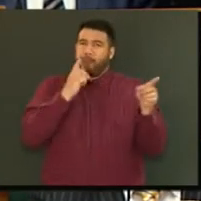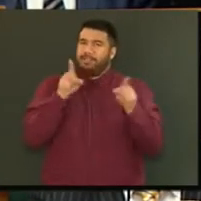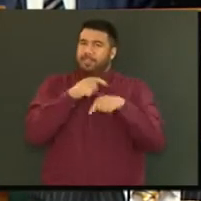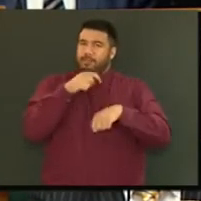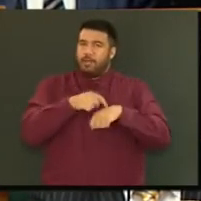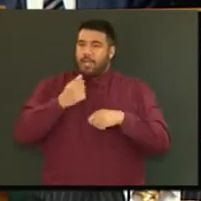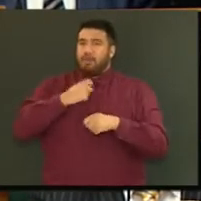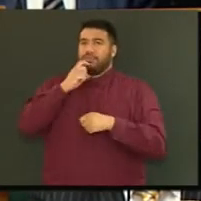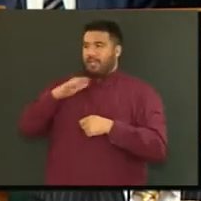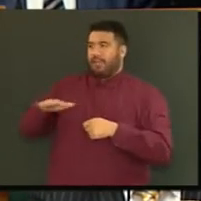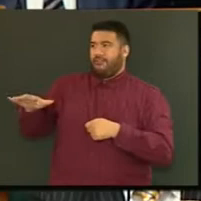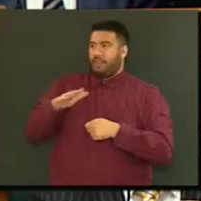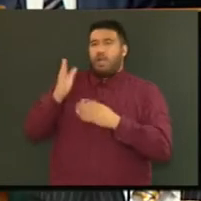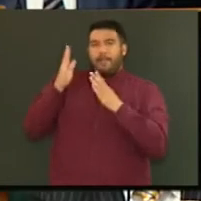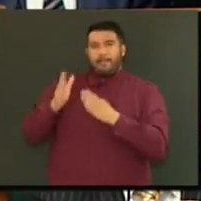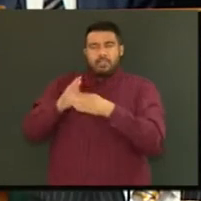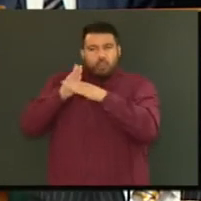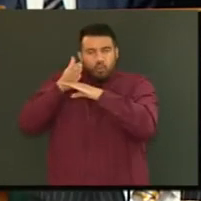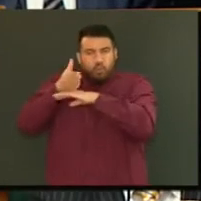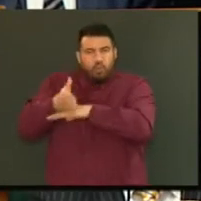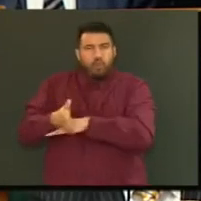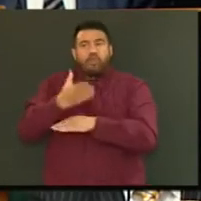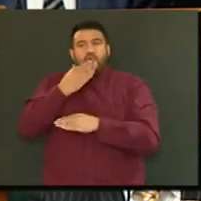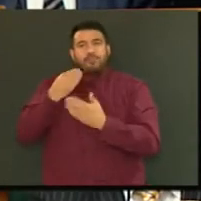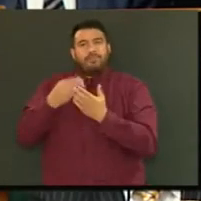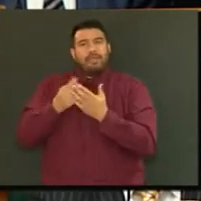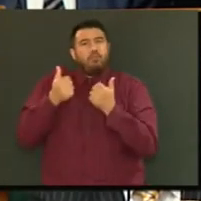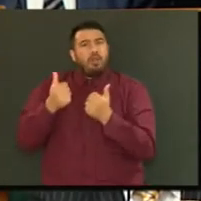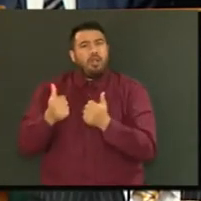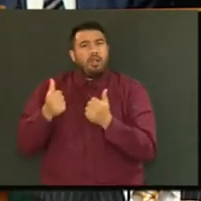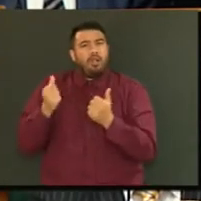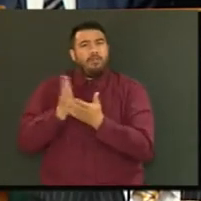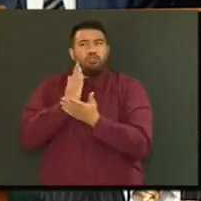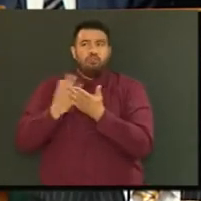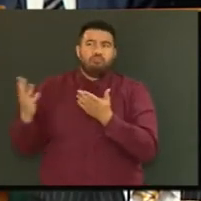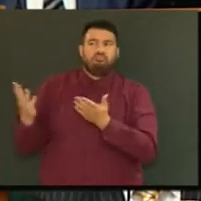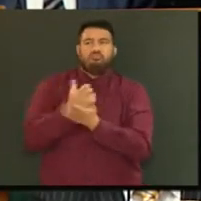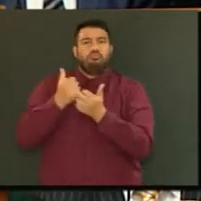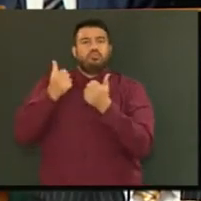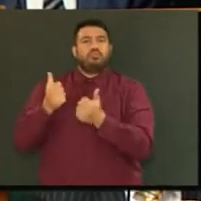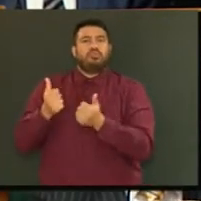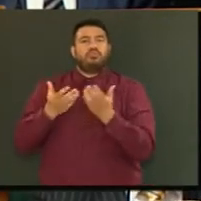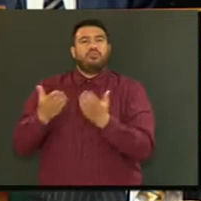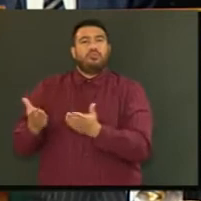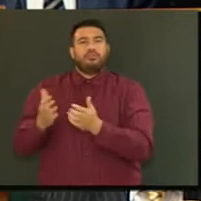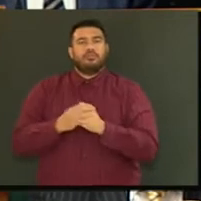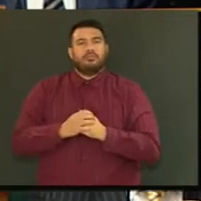also achieve a greater return for each additional dollar of taxpayers' money. As well as placing a number of requirements on results for the increased